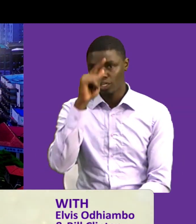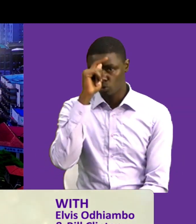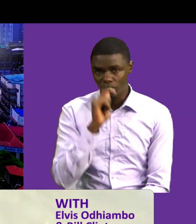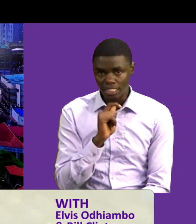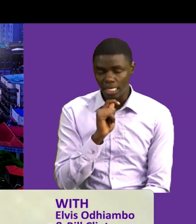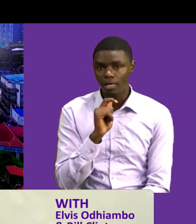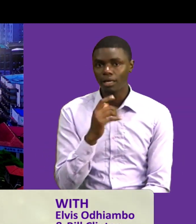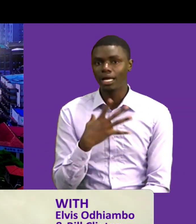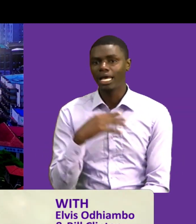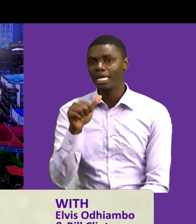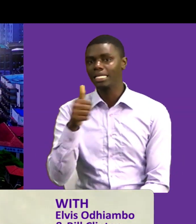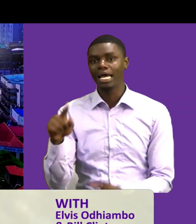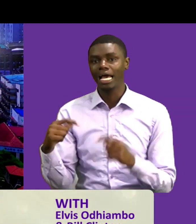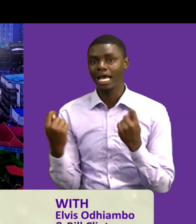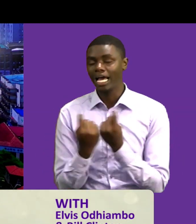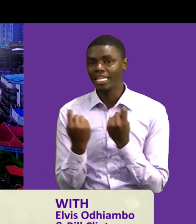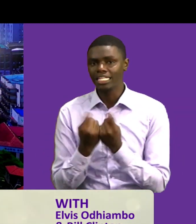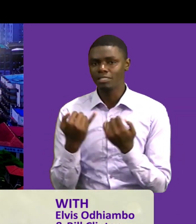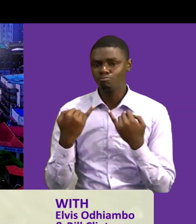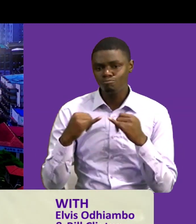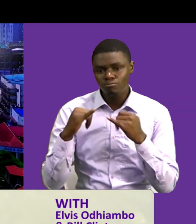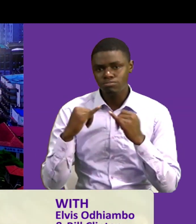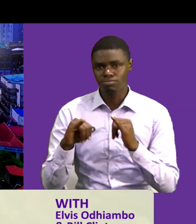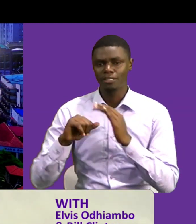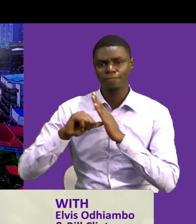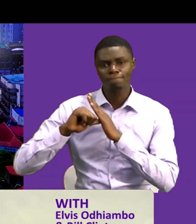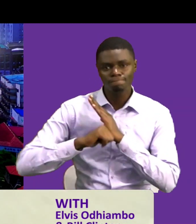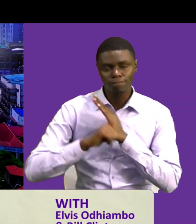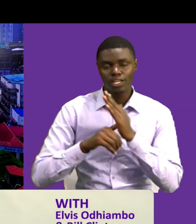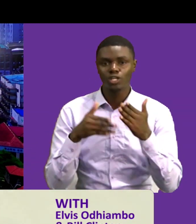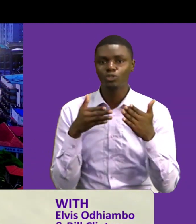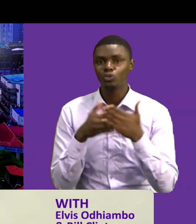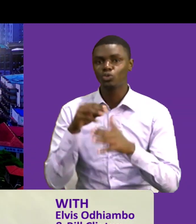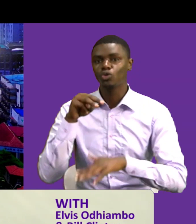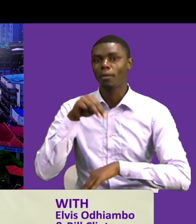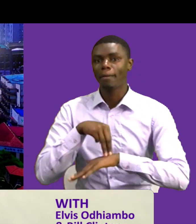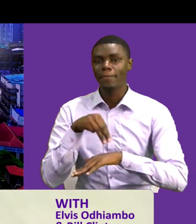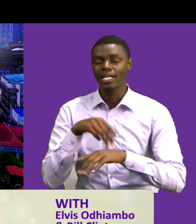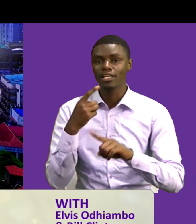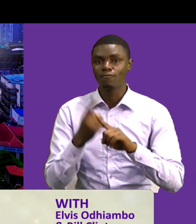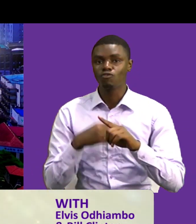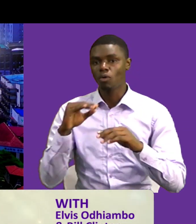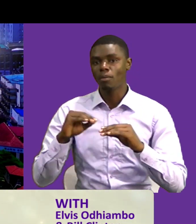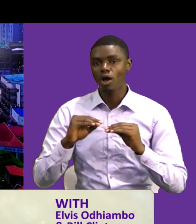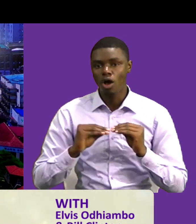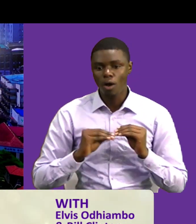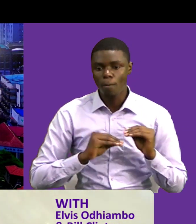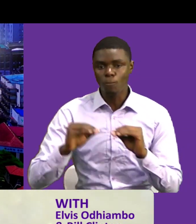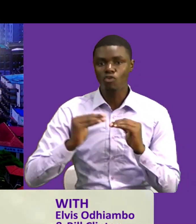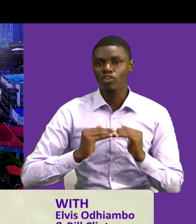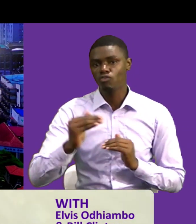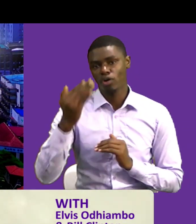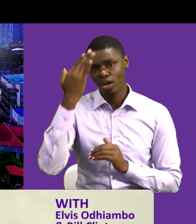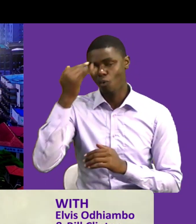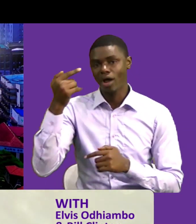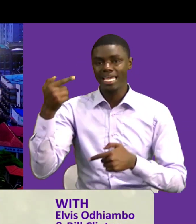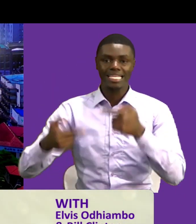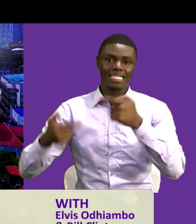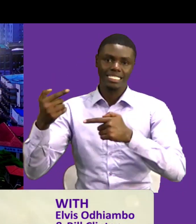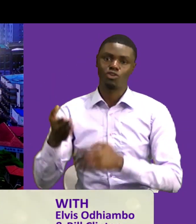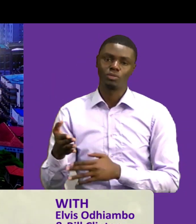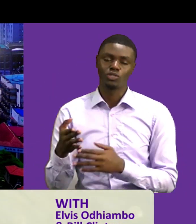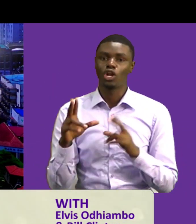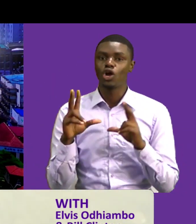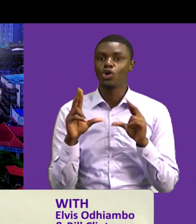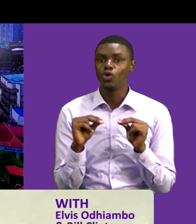Tunisia and other teams that are trying at least to stop this Mali from going forward, because it is a competition.